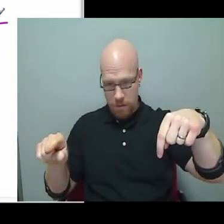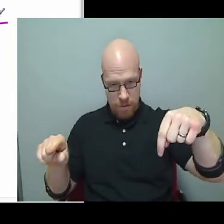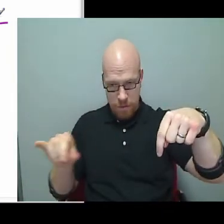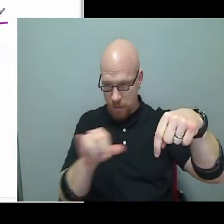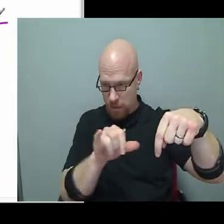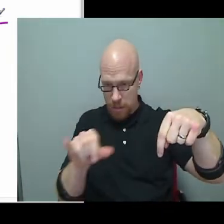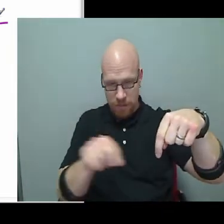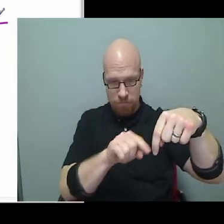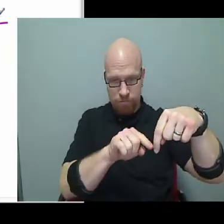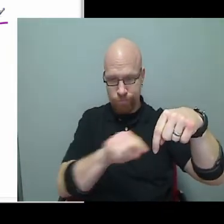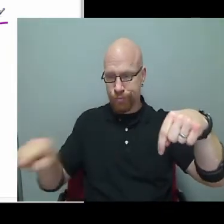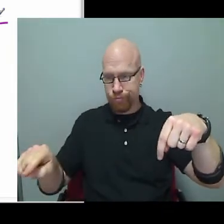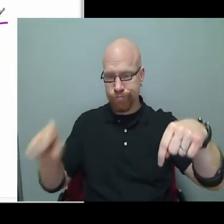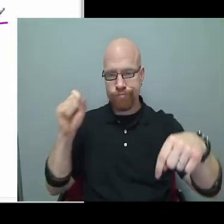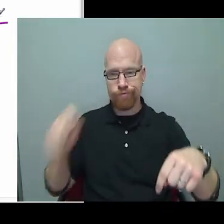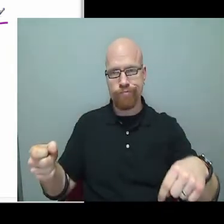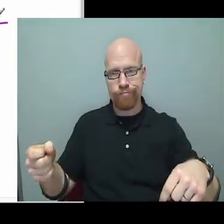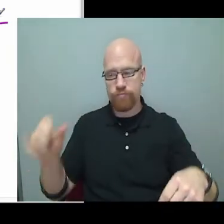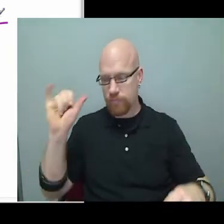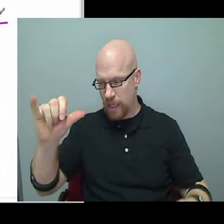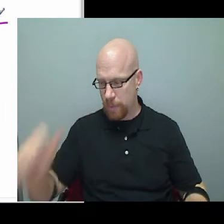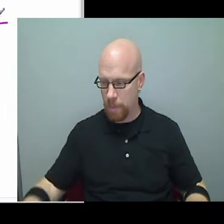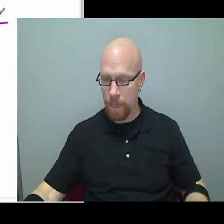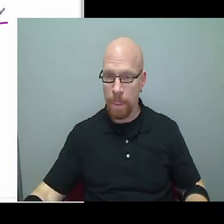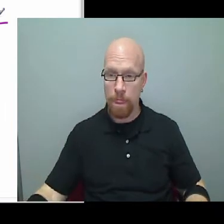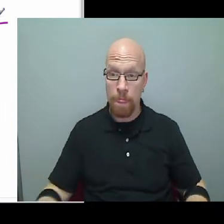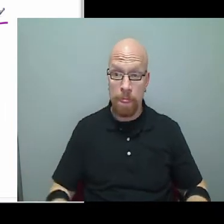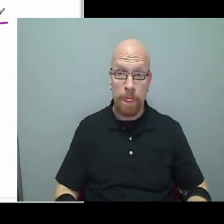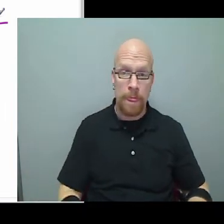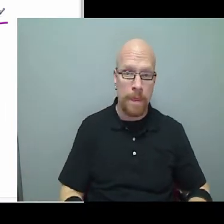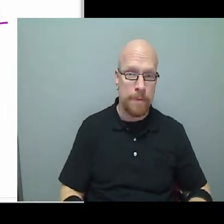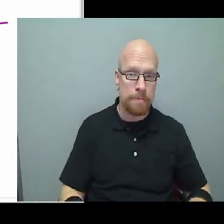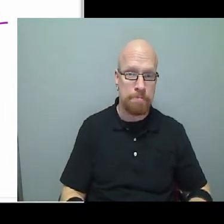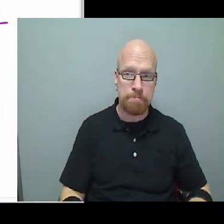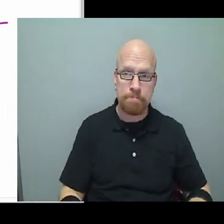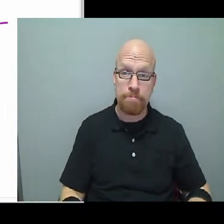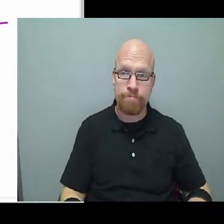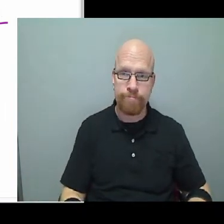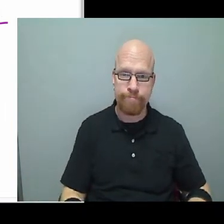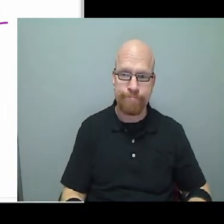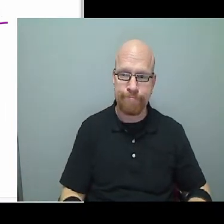point, and then go to the right and meet our point on the line.